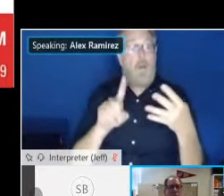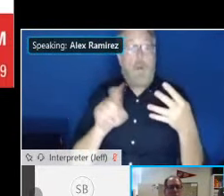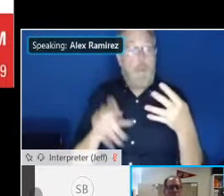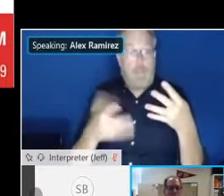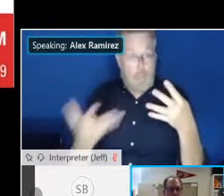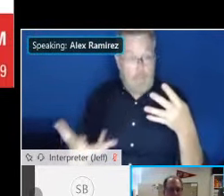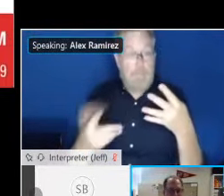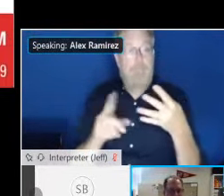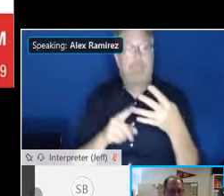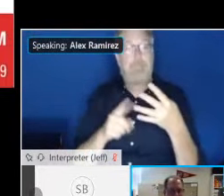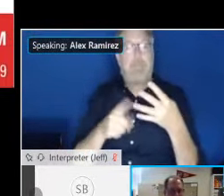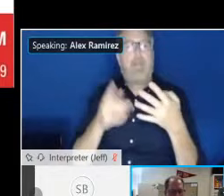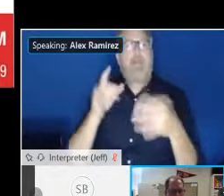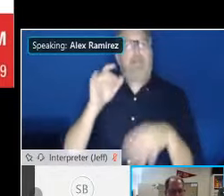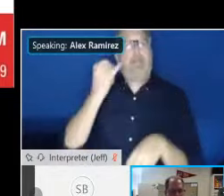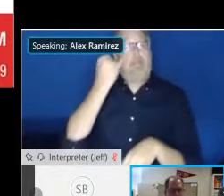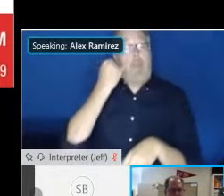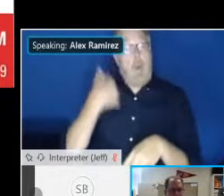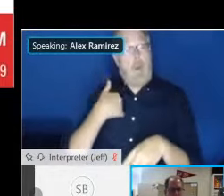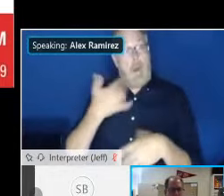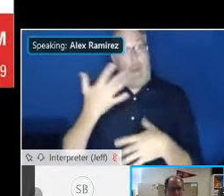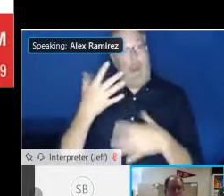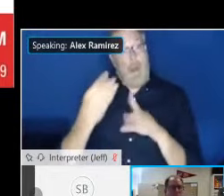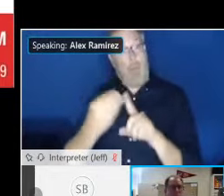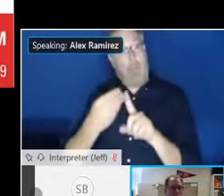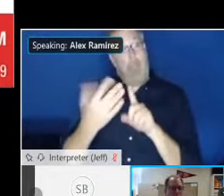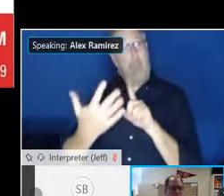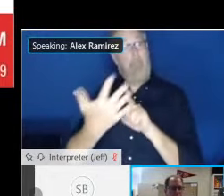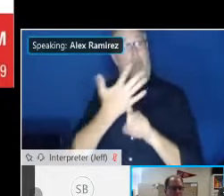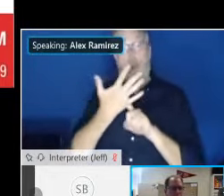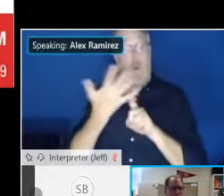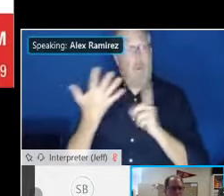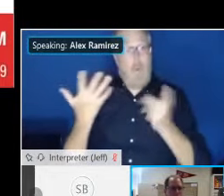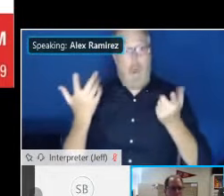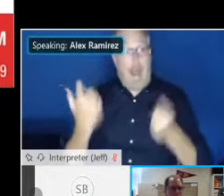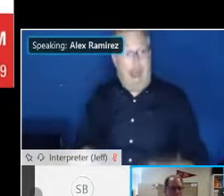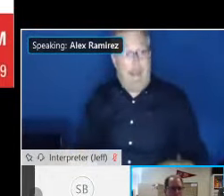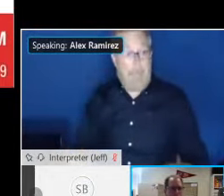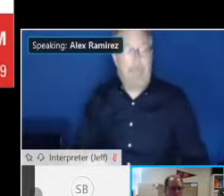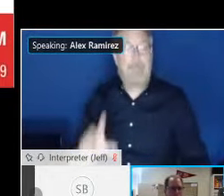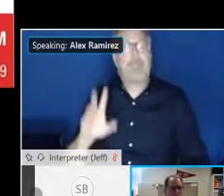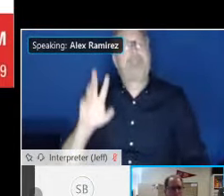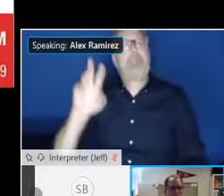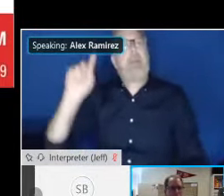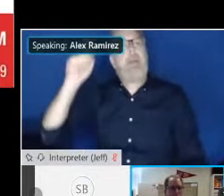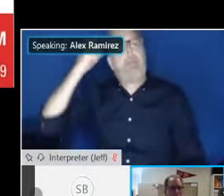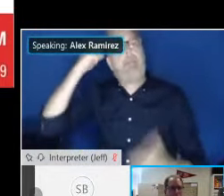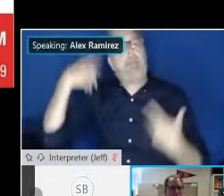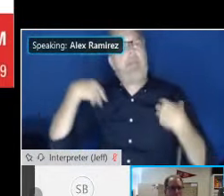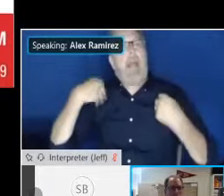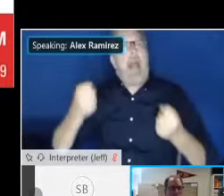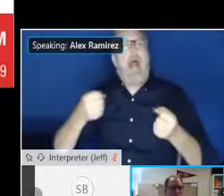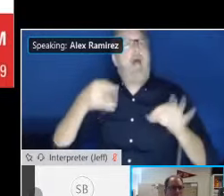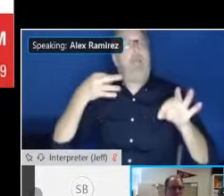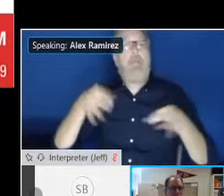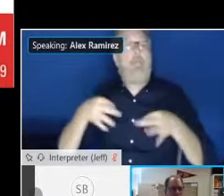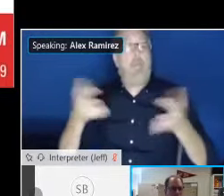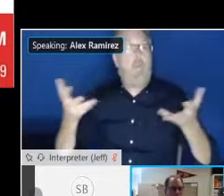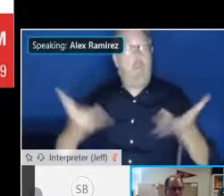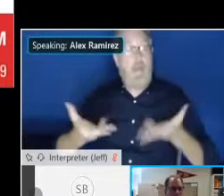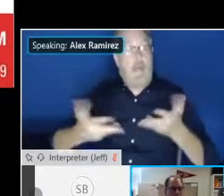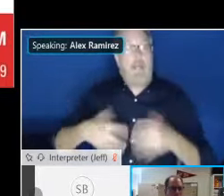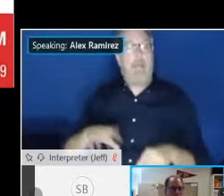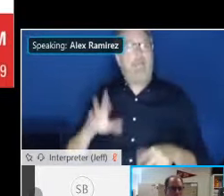So, what happens if I get exposed? So one of the parameters from public health that we also focus on is what